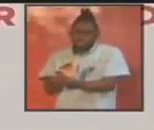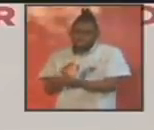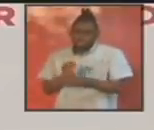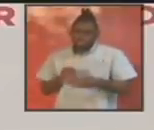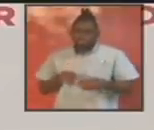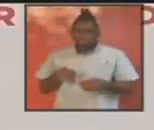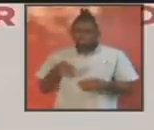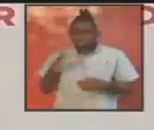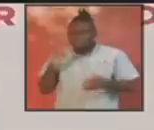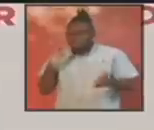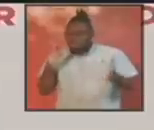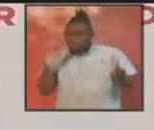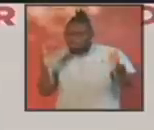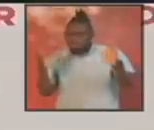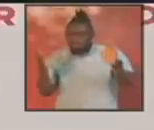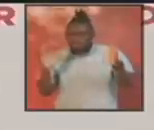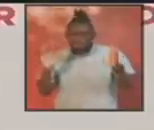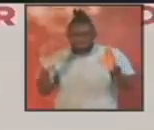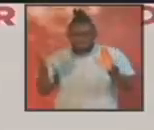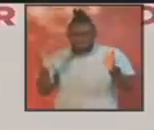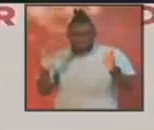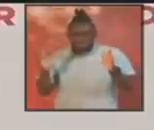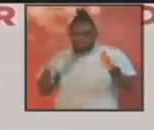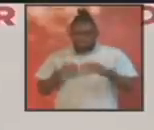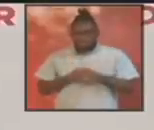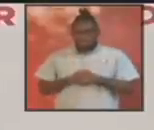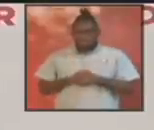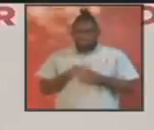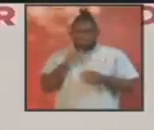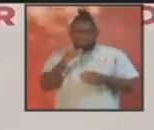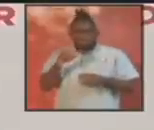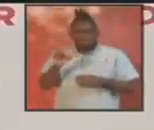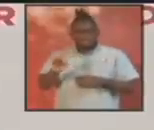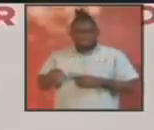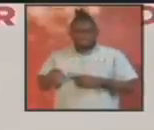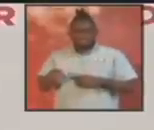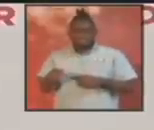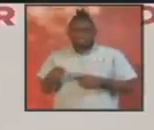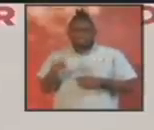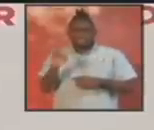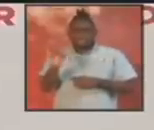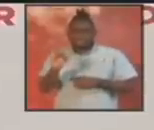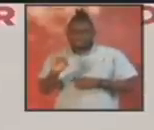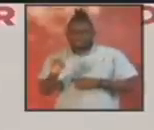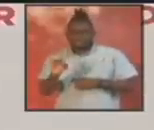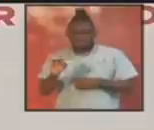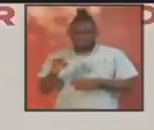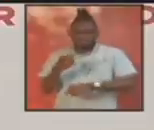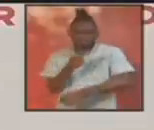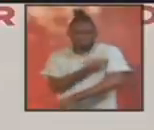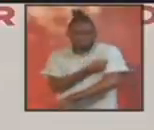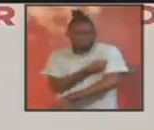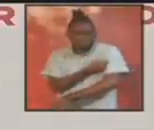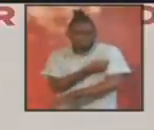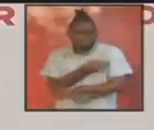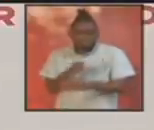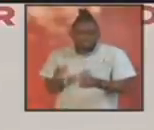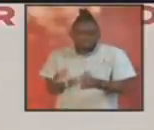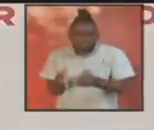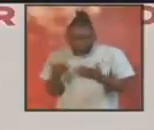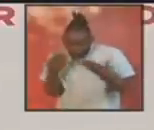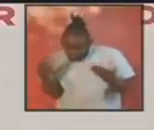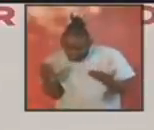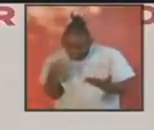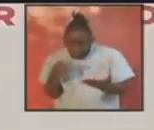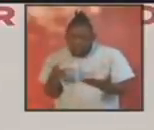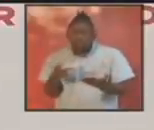on them for examination of your cards. And what we have noted for yellow fever, for example, is that our coverage rate in the country has